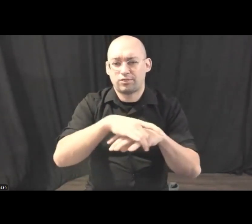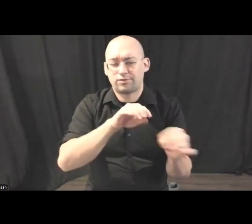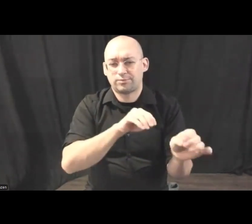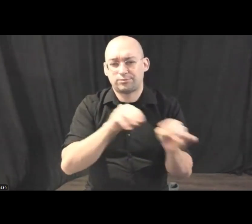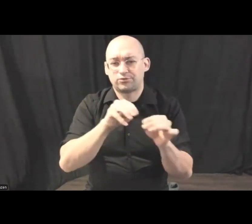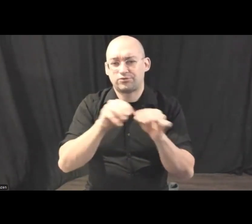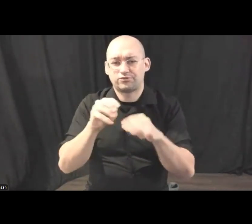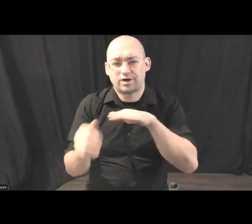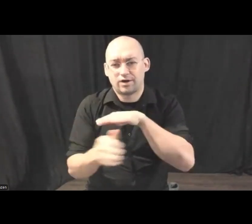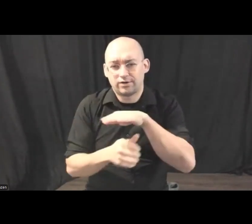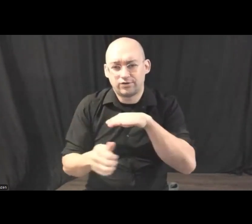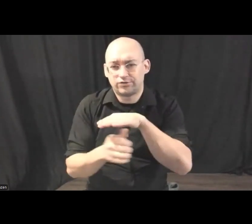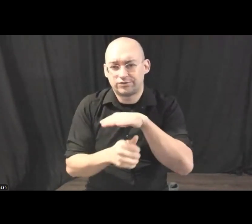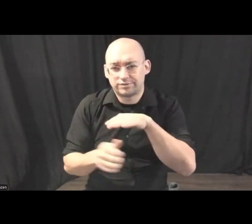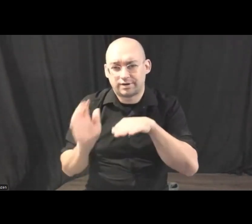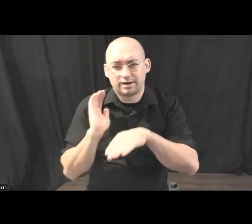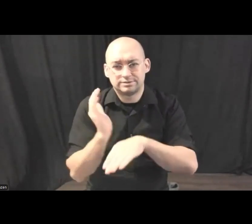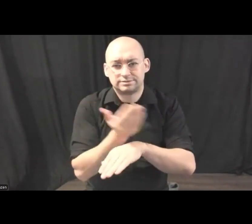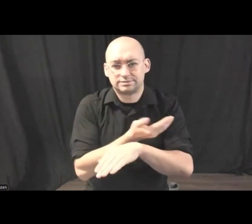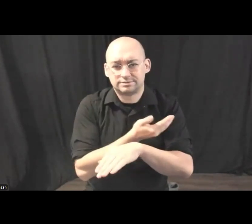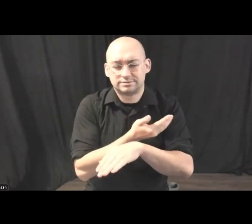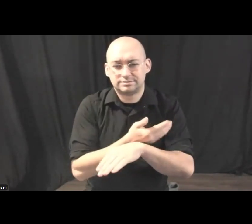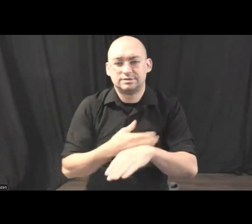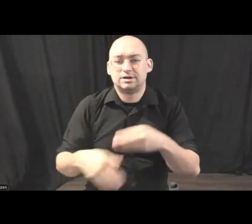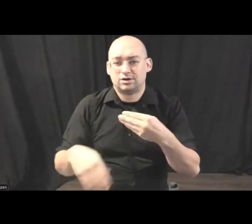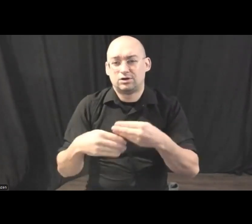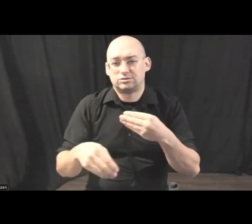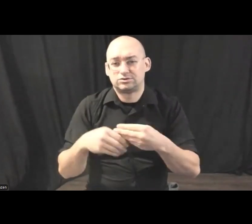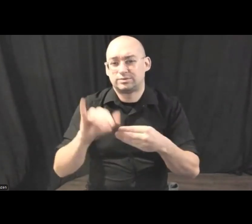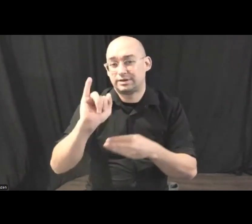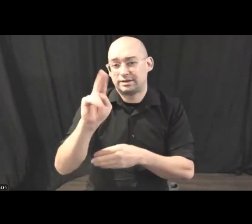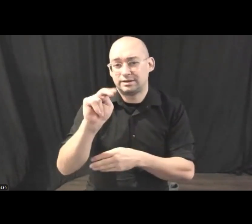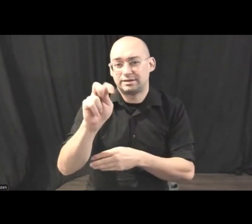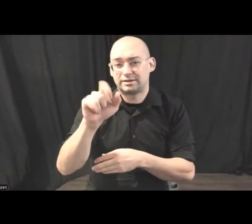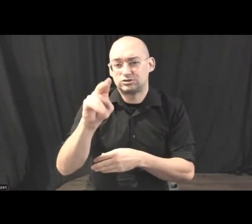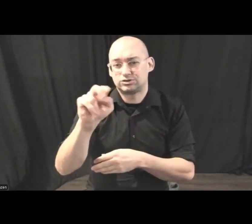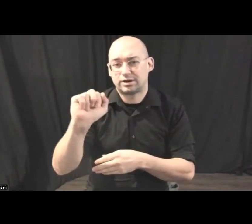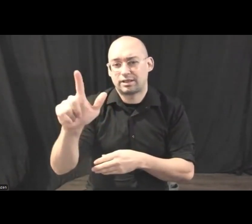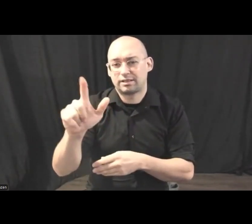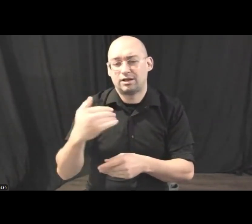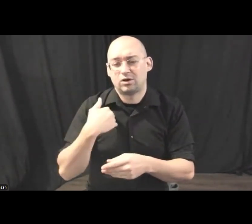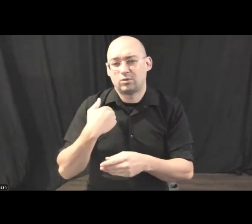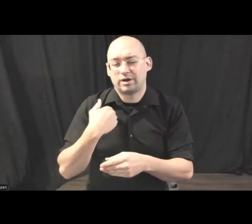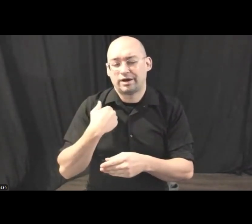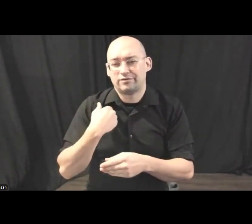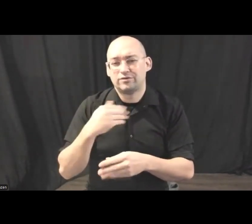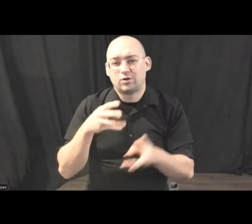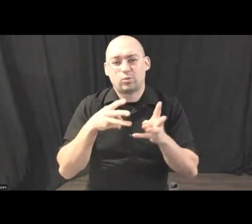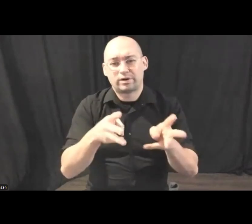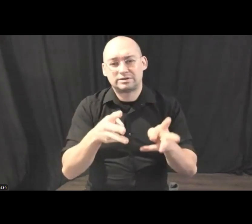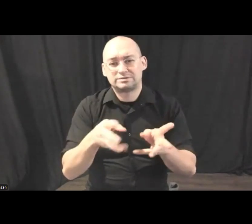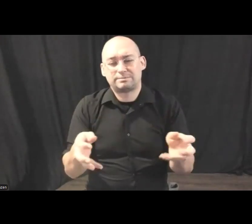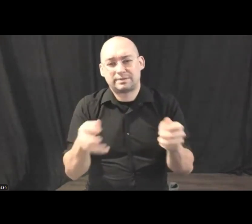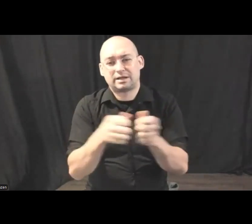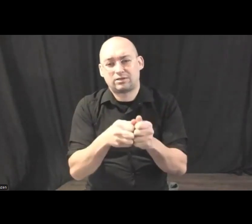here, and that's also intentional, we have the ways in which we're going to come together. We have plans. We can expect to know